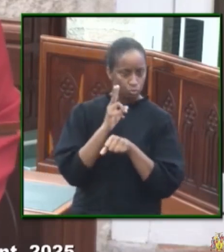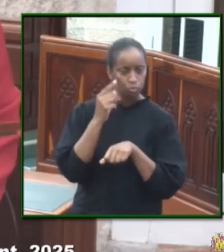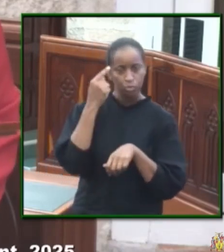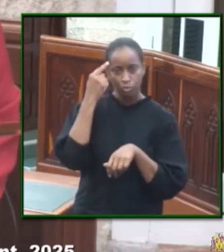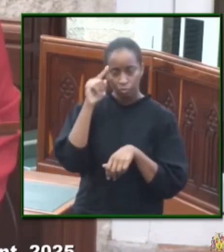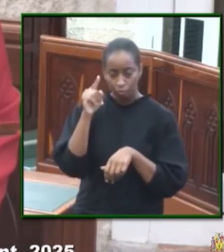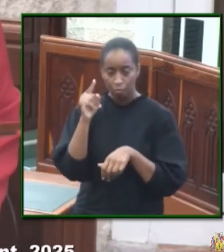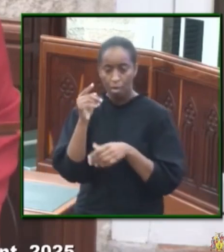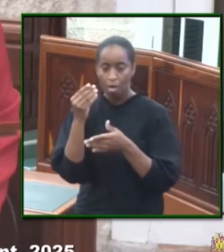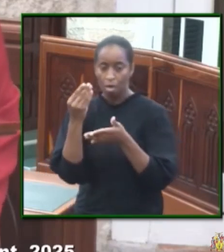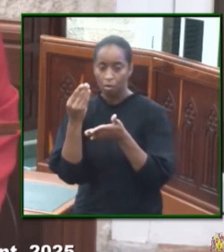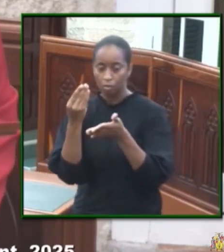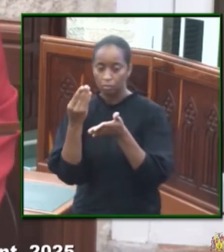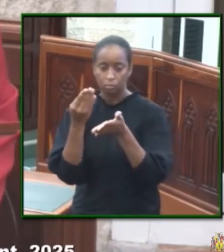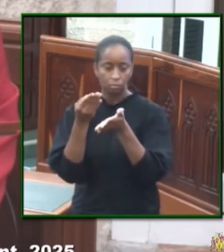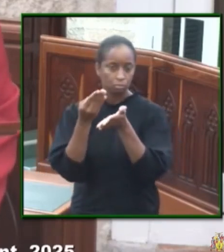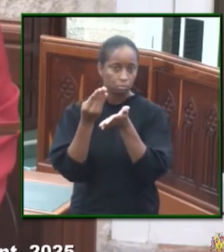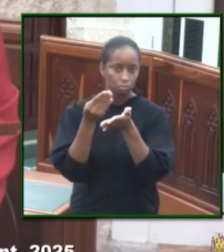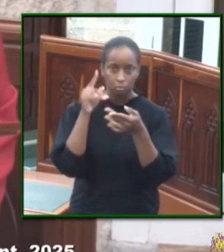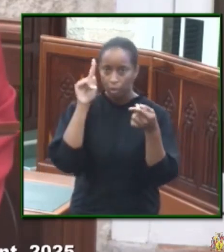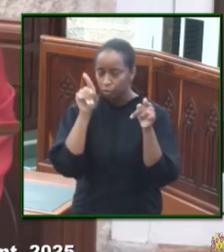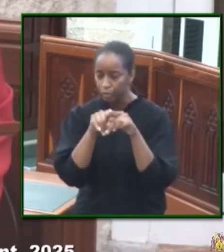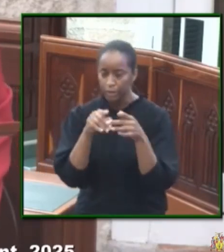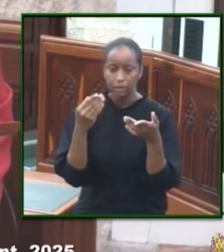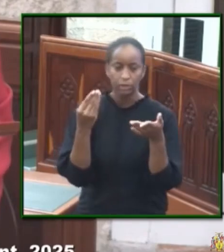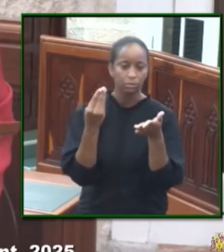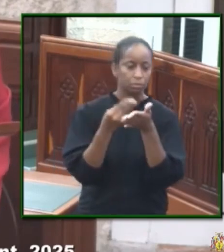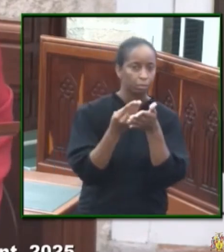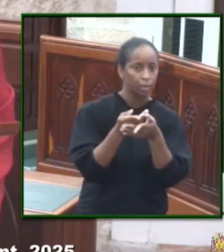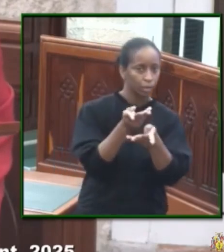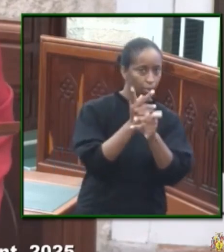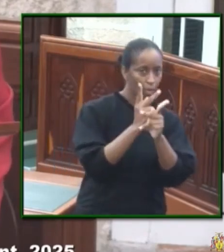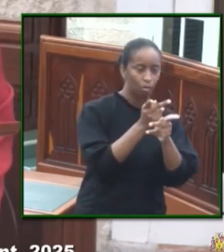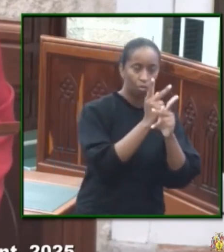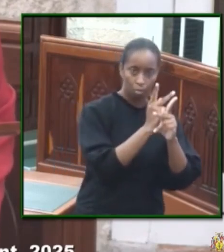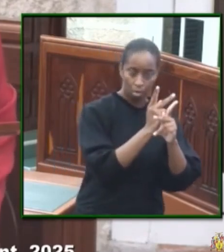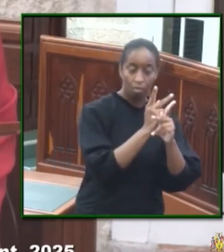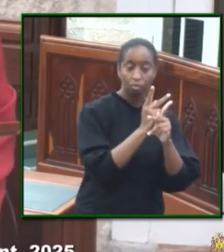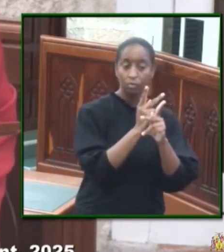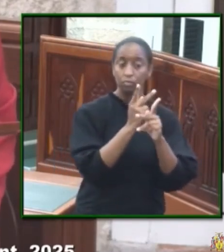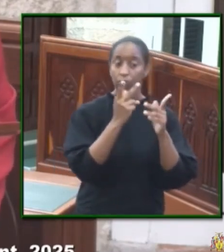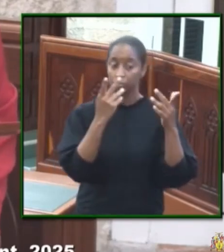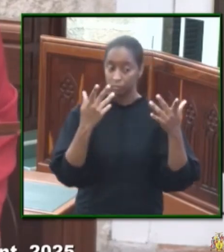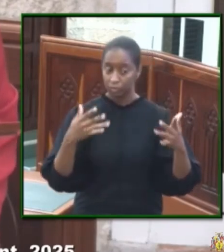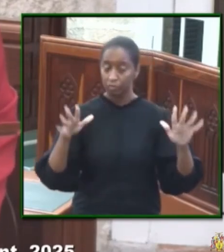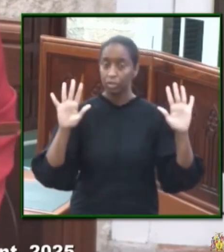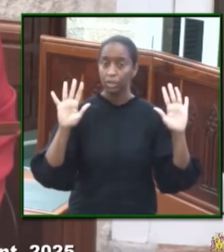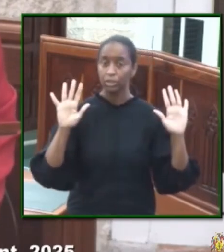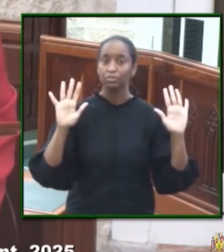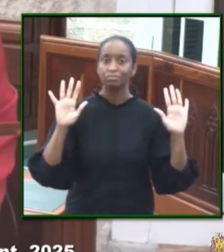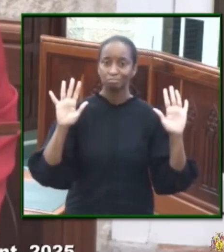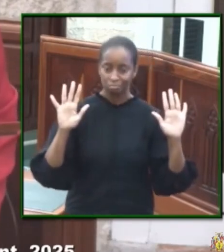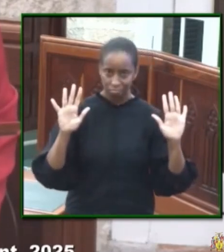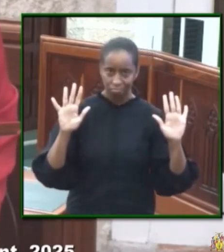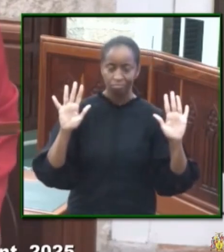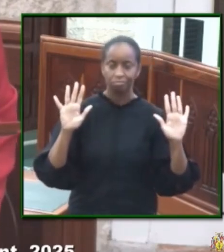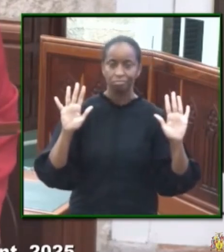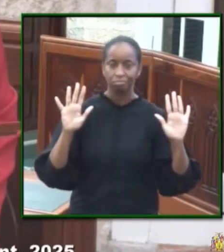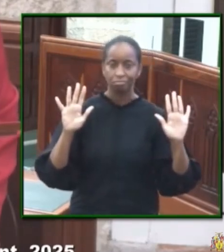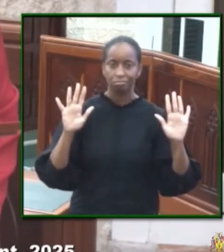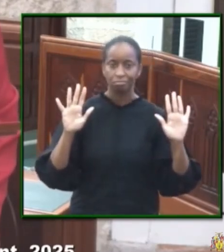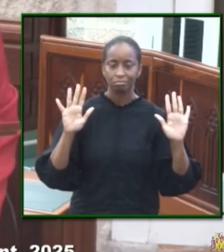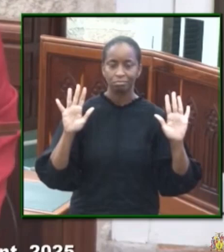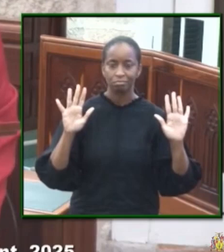I am satisfied that I have done so, I will have the greatest pleasure in removing from myself